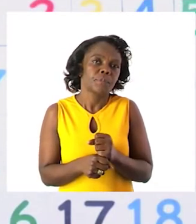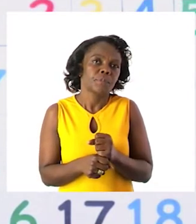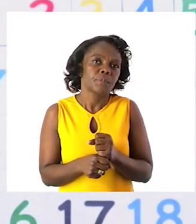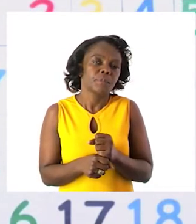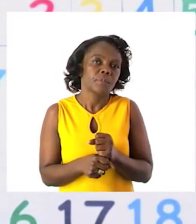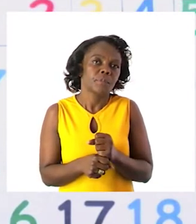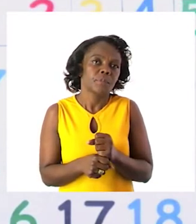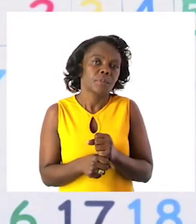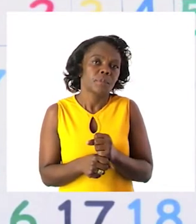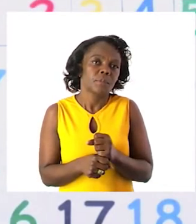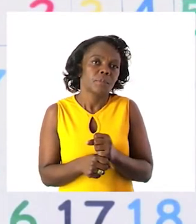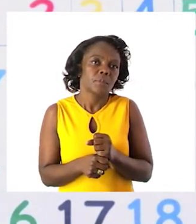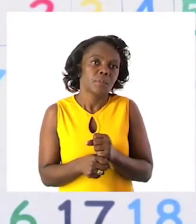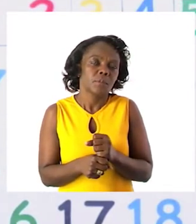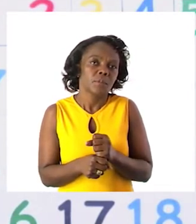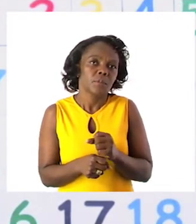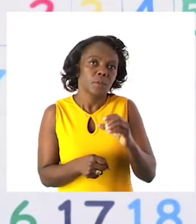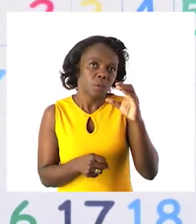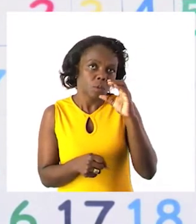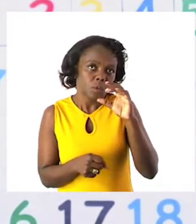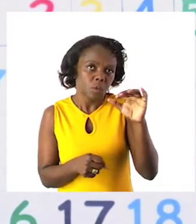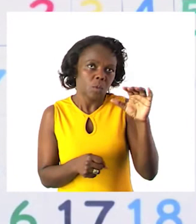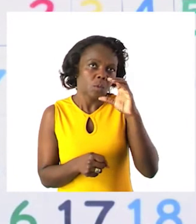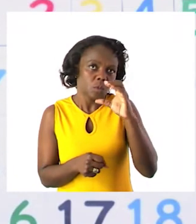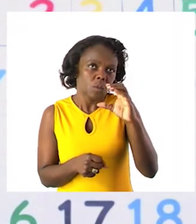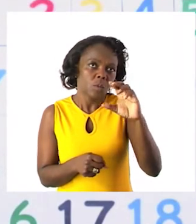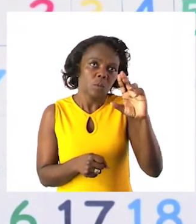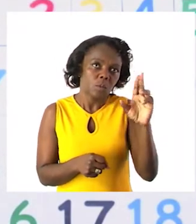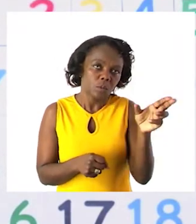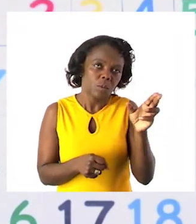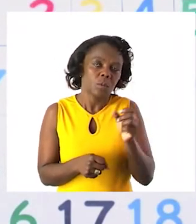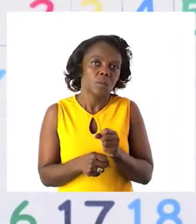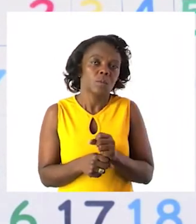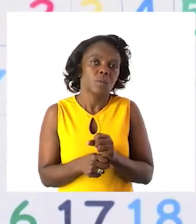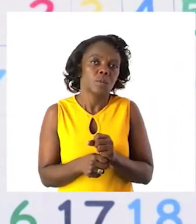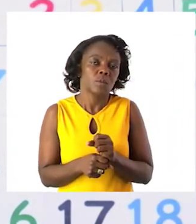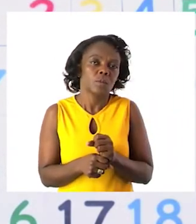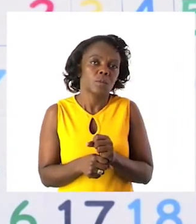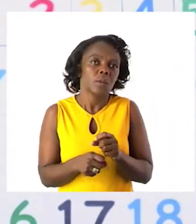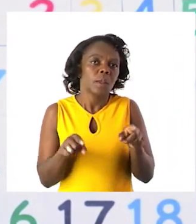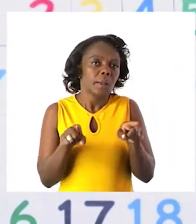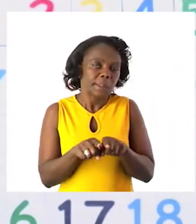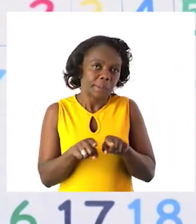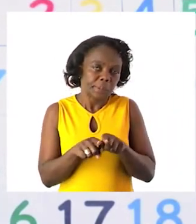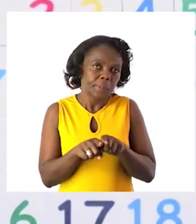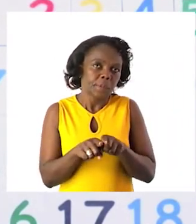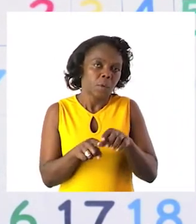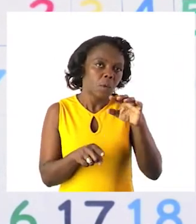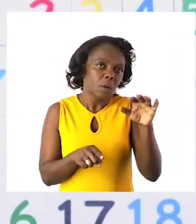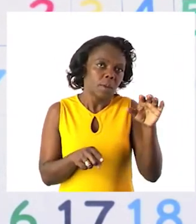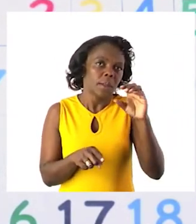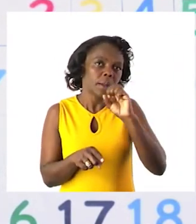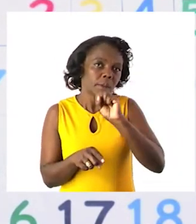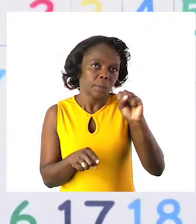These ones are for the ch. All right. Same applies with the s and h, a sh.